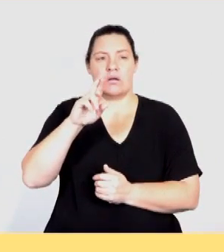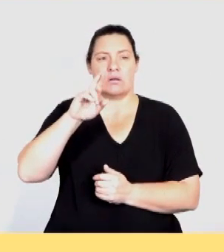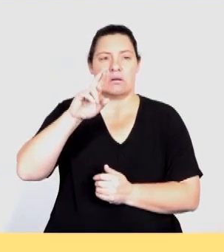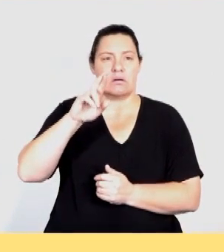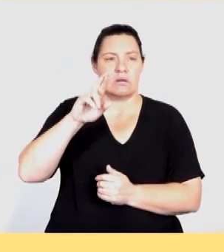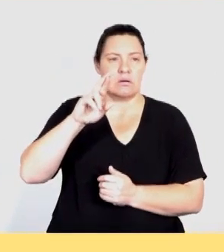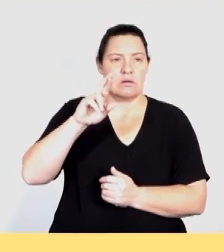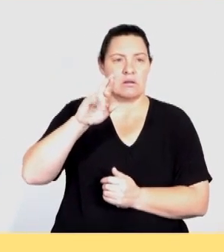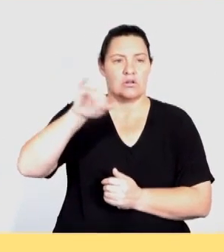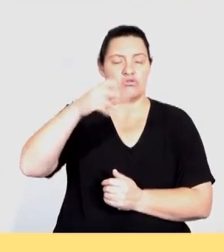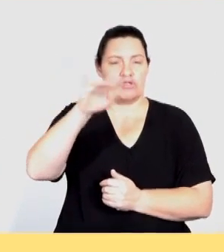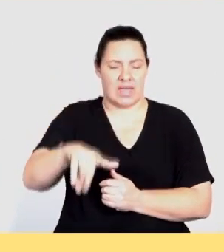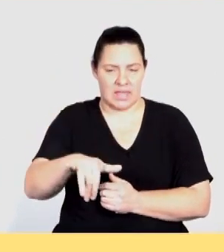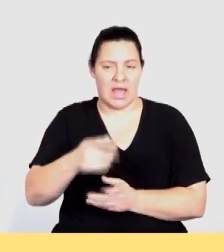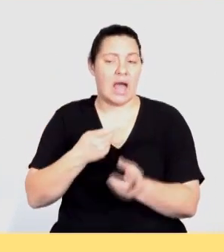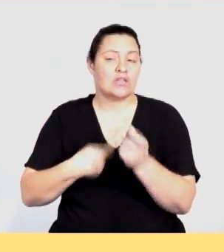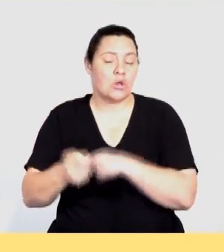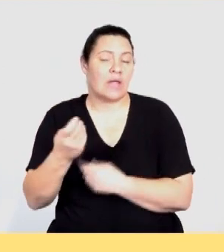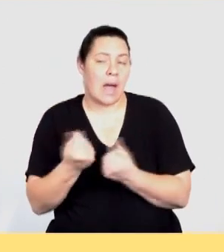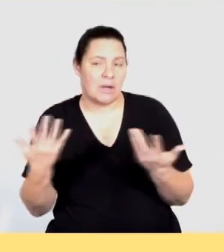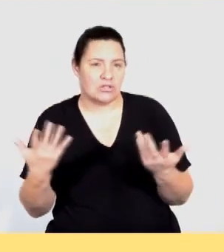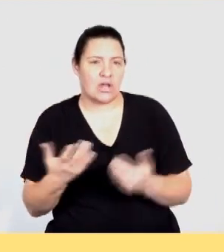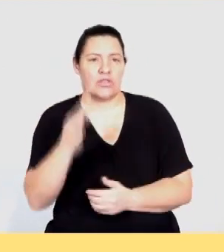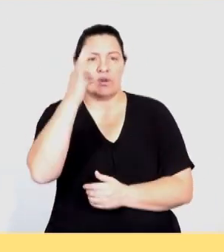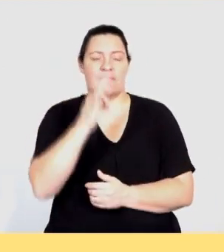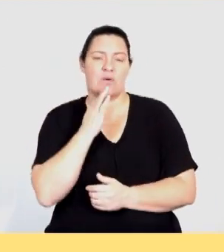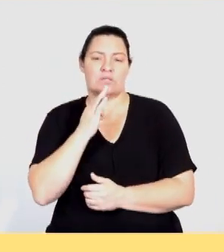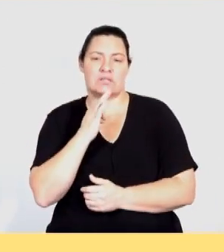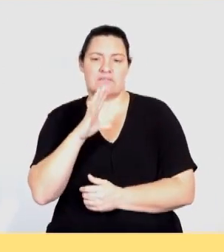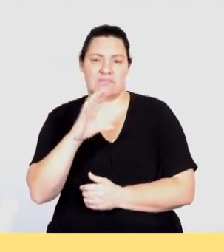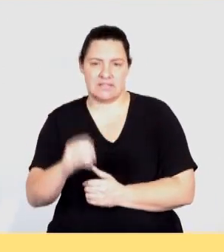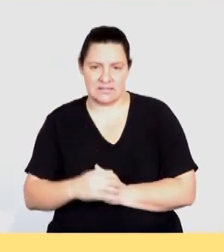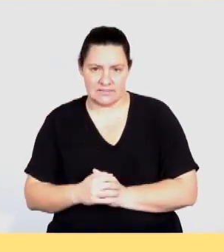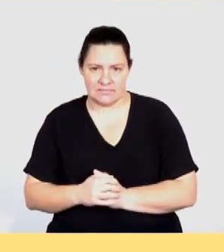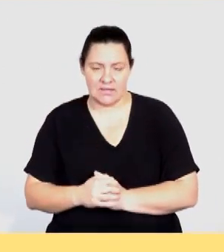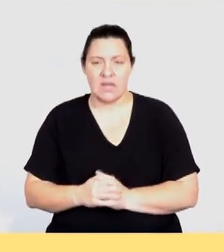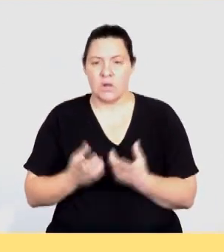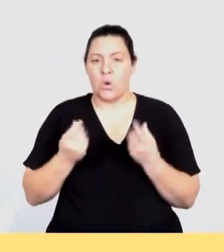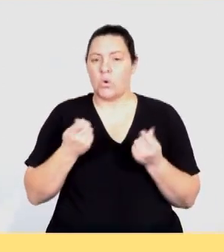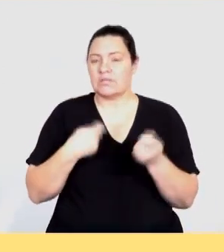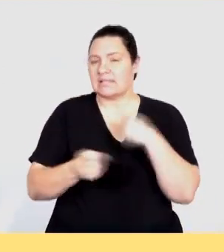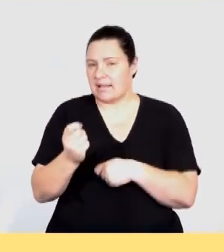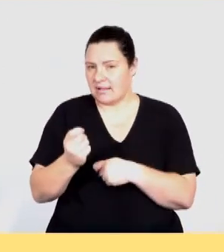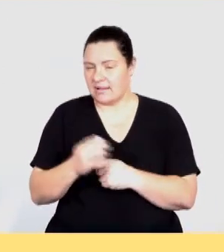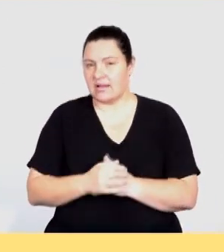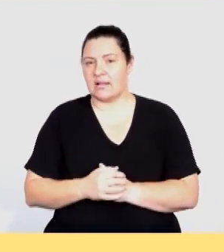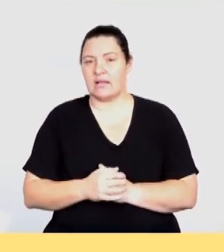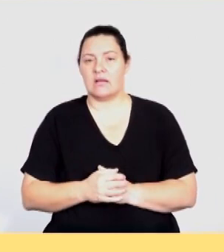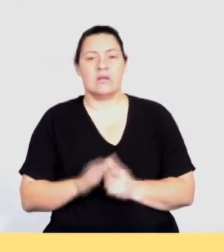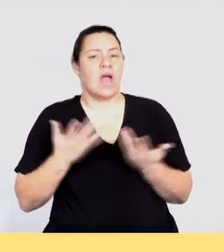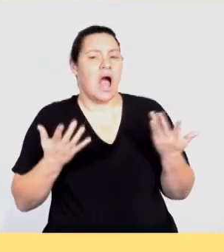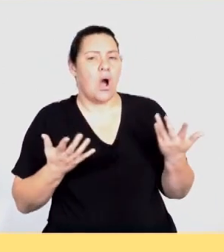RJ. And how much was the goods we sold to them? 3,050. Now we need the cost of